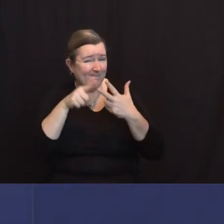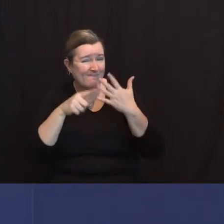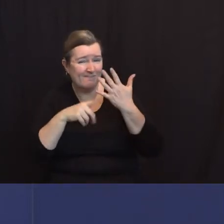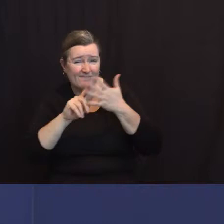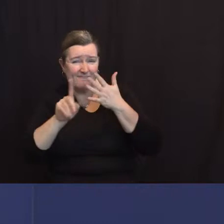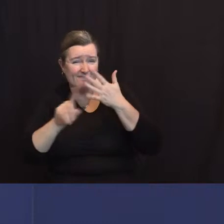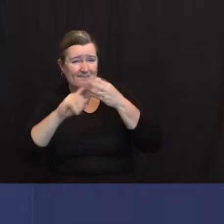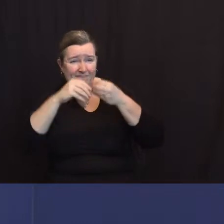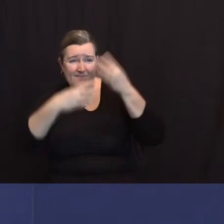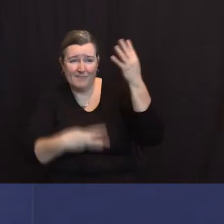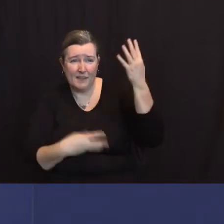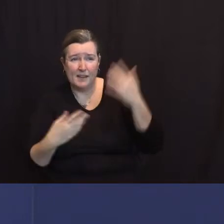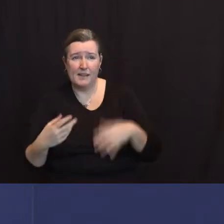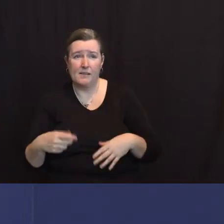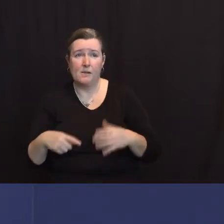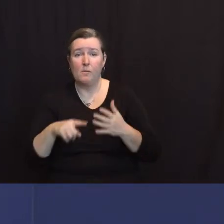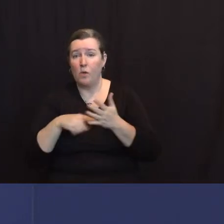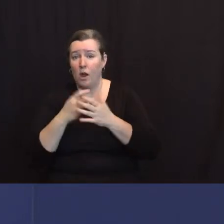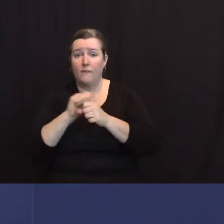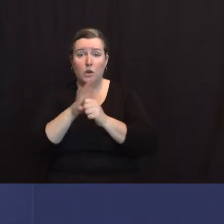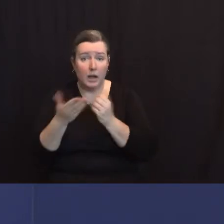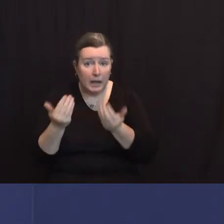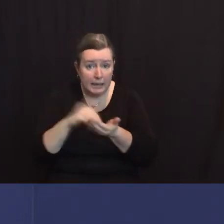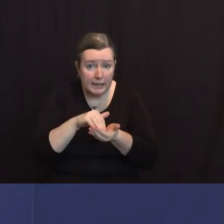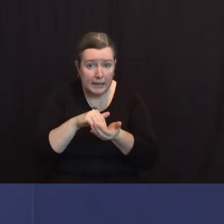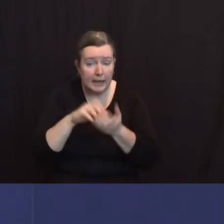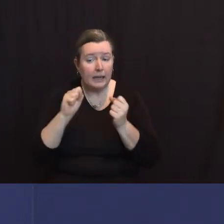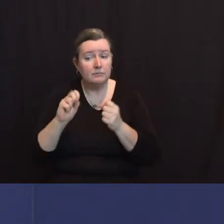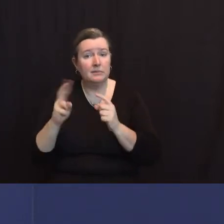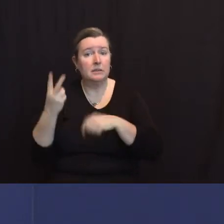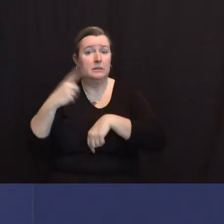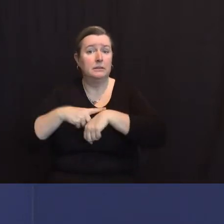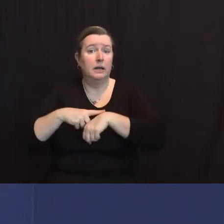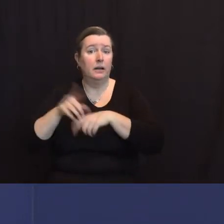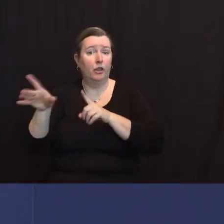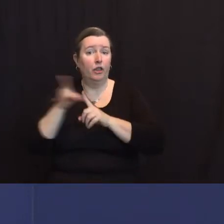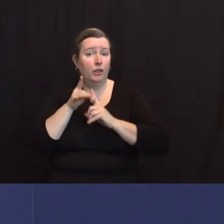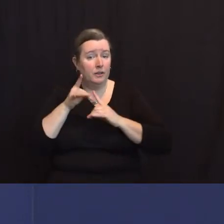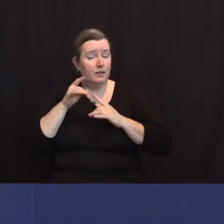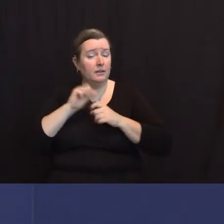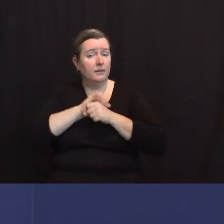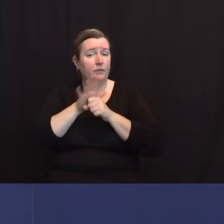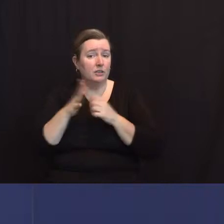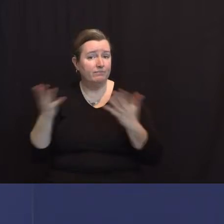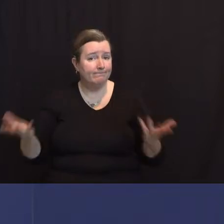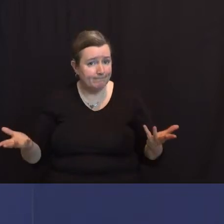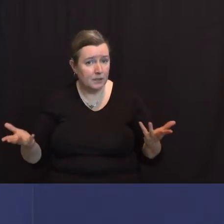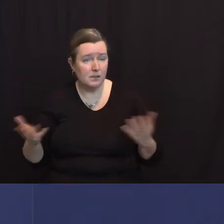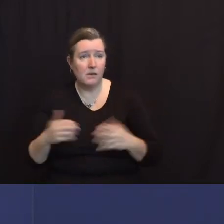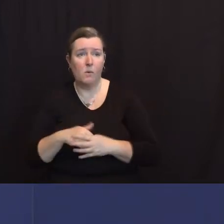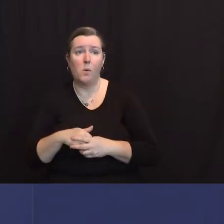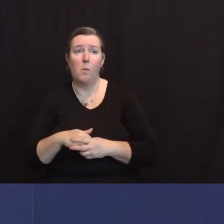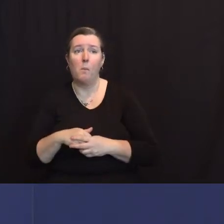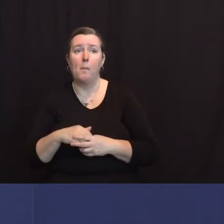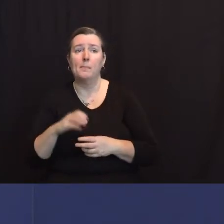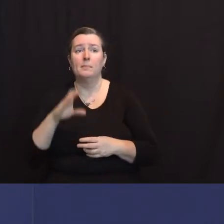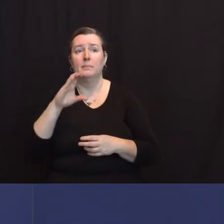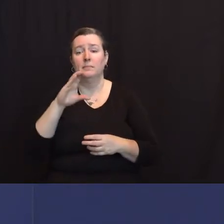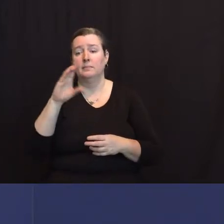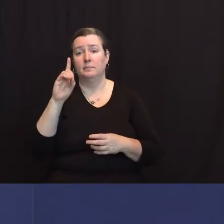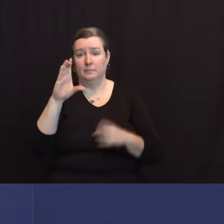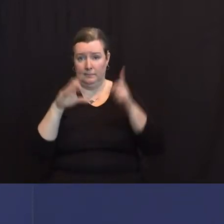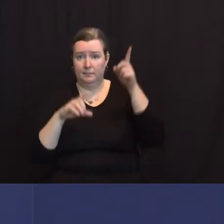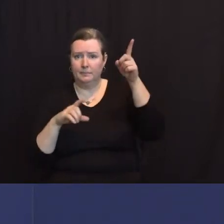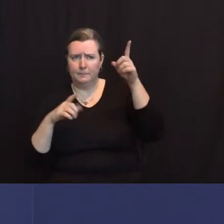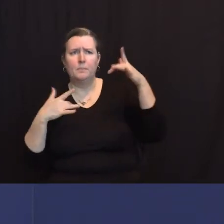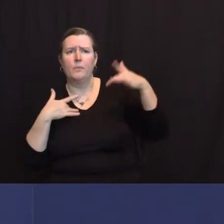Right now in the United States, the CDC is particularly concerned about 3 variants. You've heard me speak